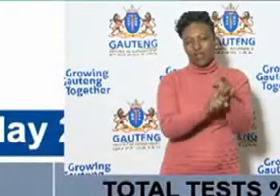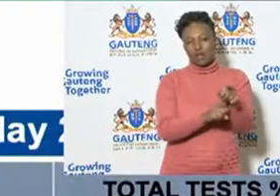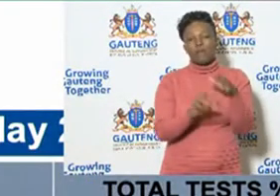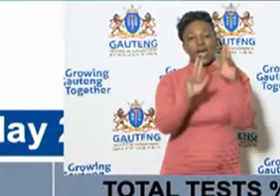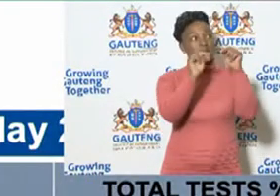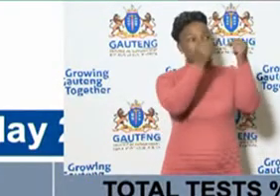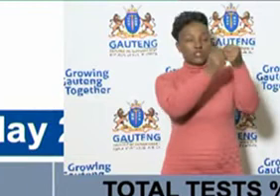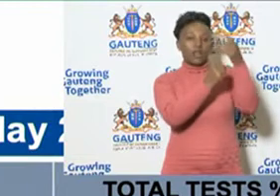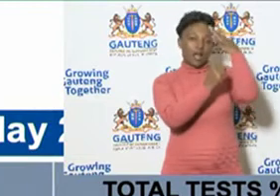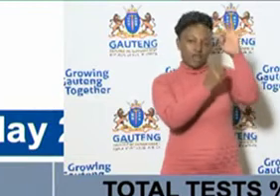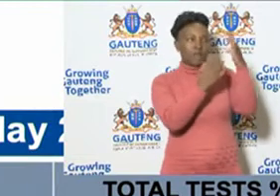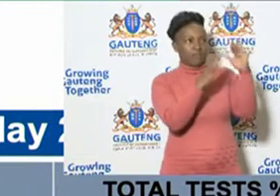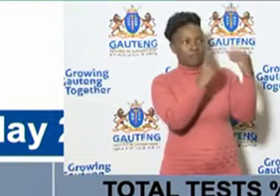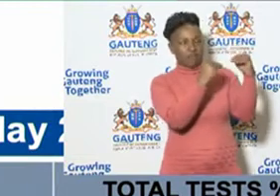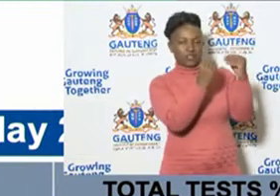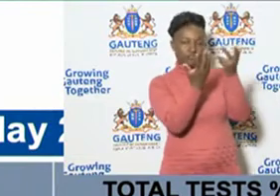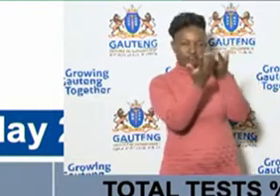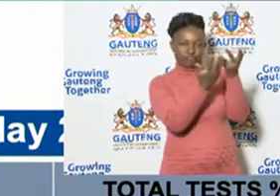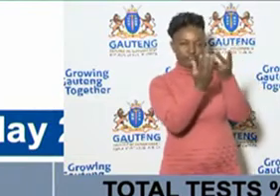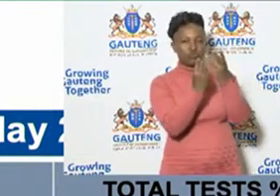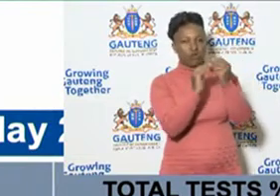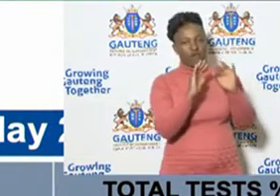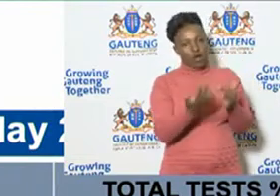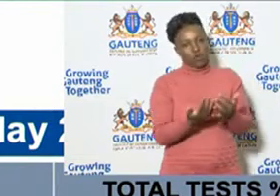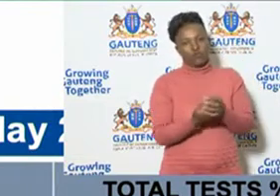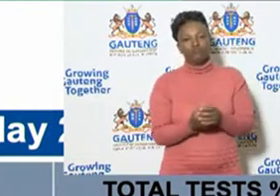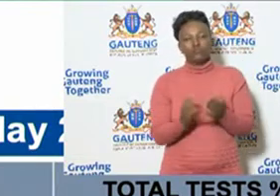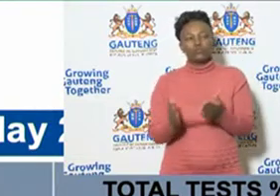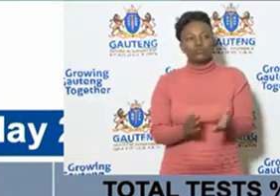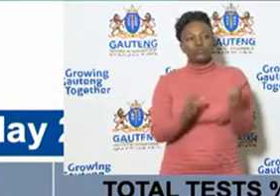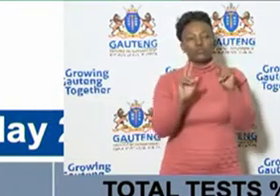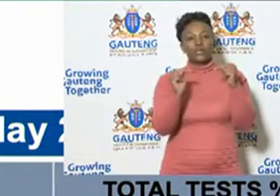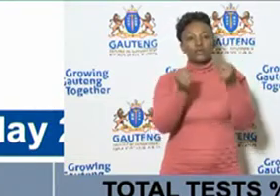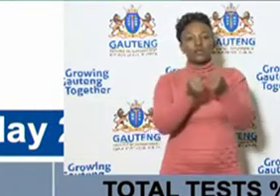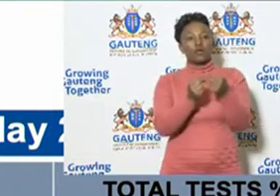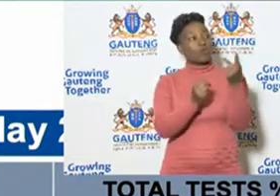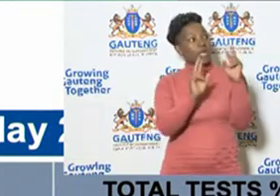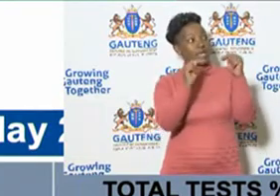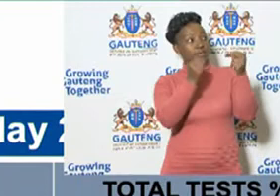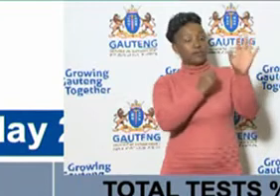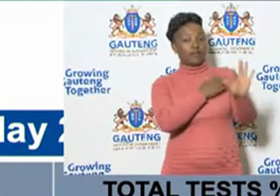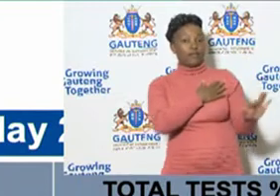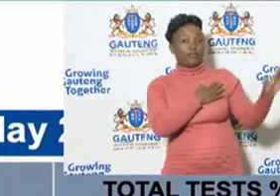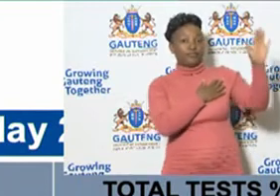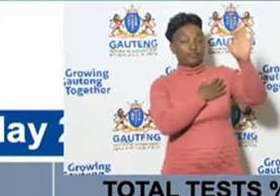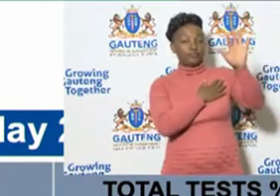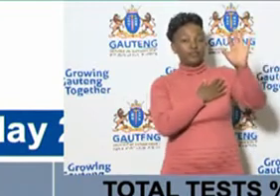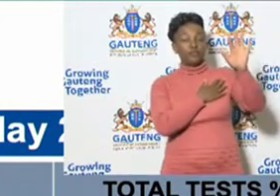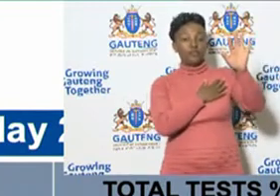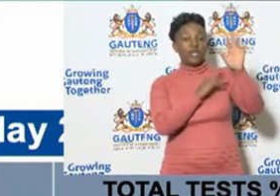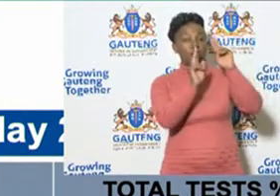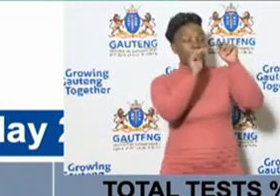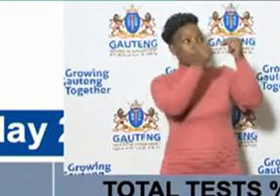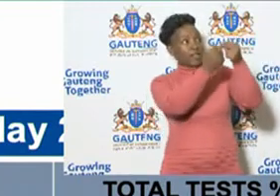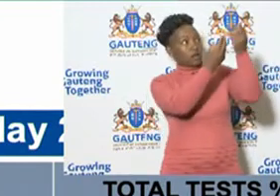The testing figures, we always give you an update on the testing figures. We get these figures overall, the national testing figures, we get